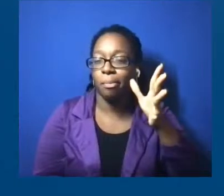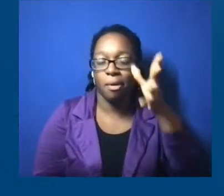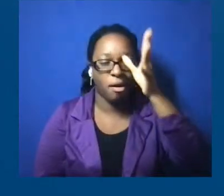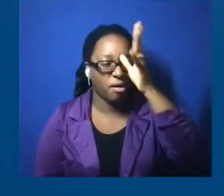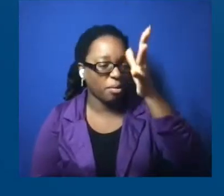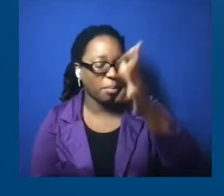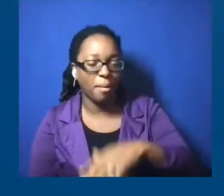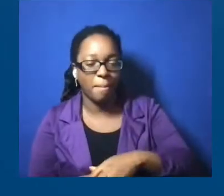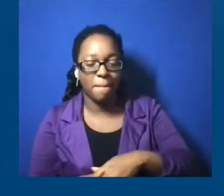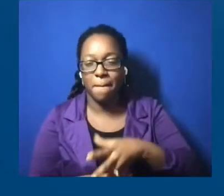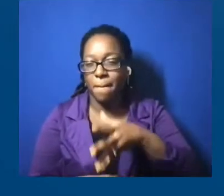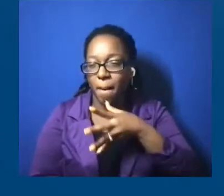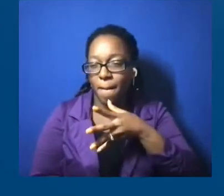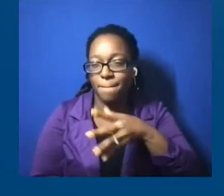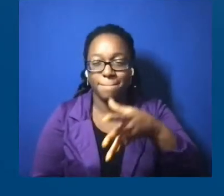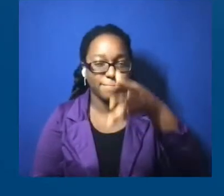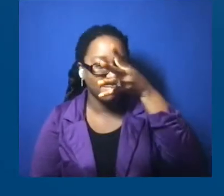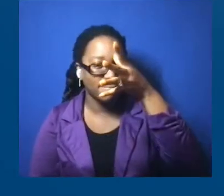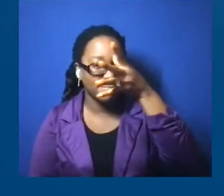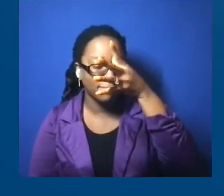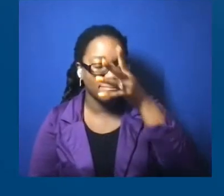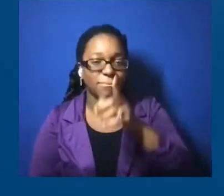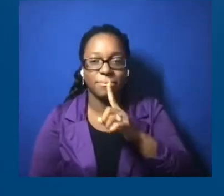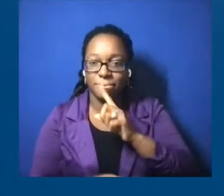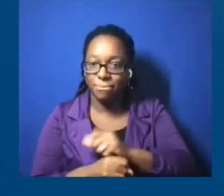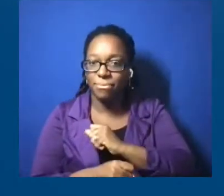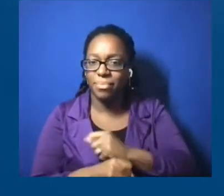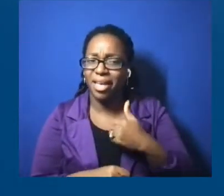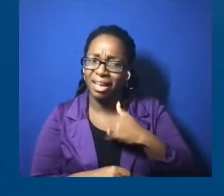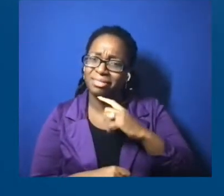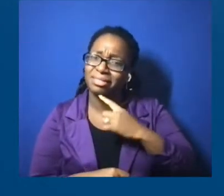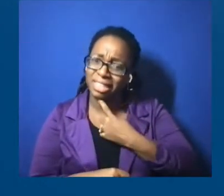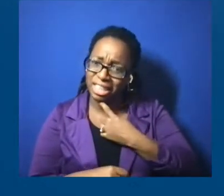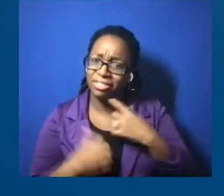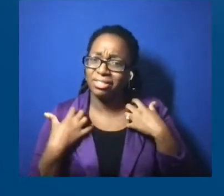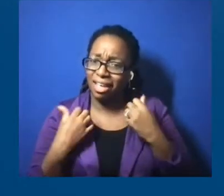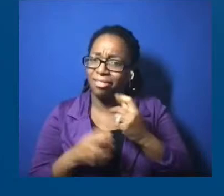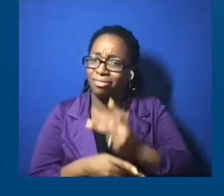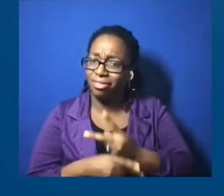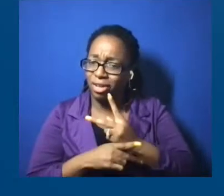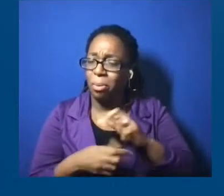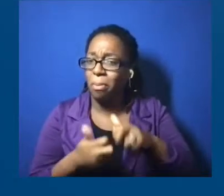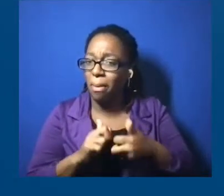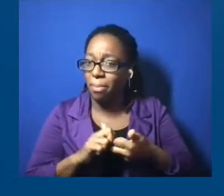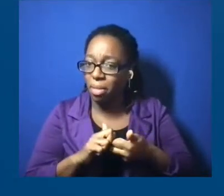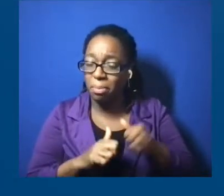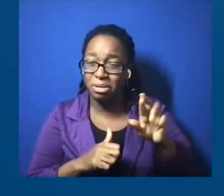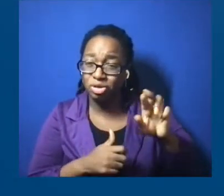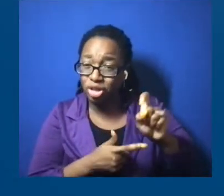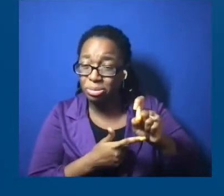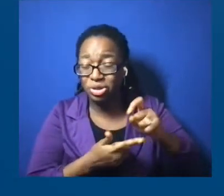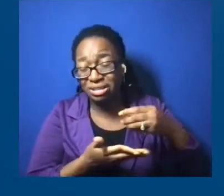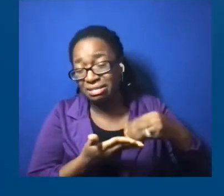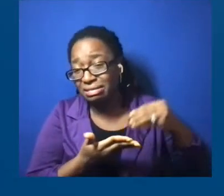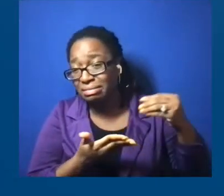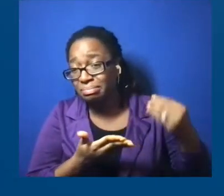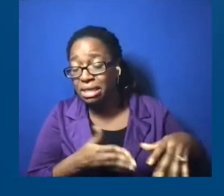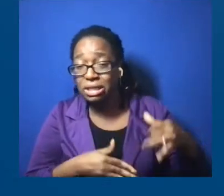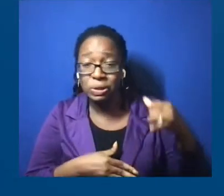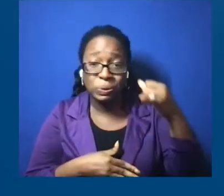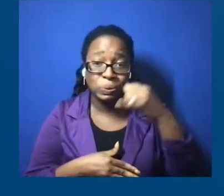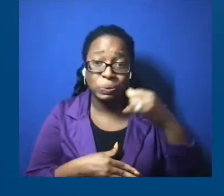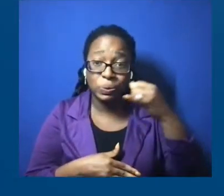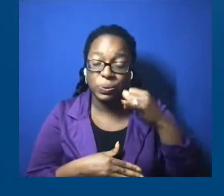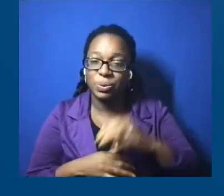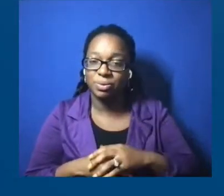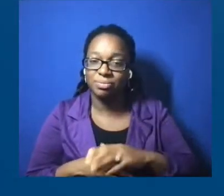and dads who have serious health care problems and need prescriptions that cost a lot of money. Well, guess what? We're